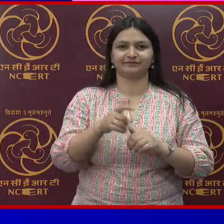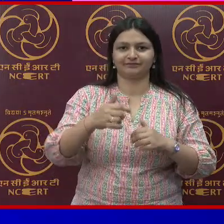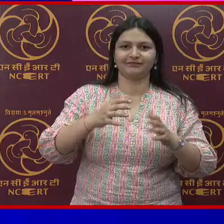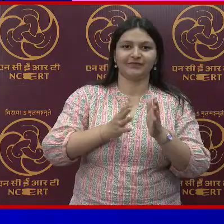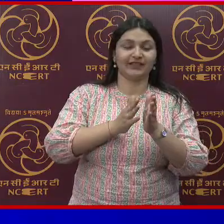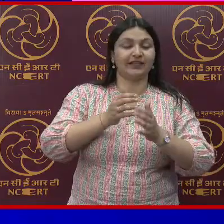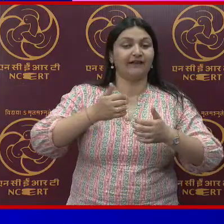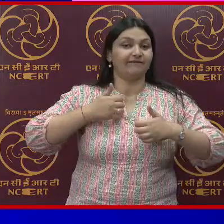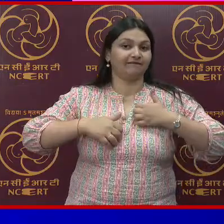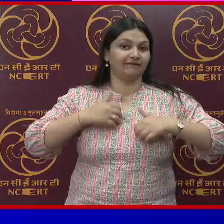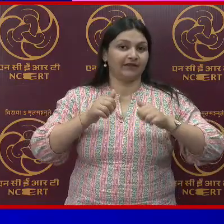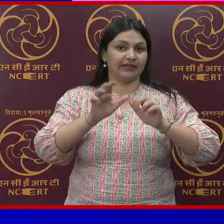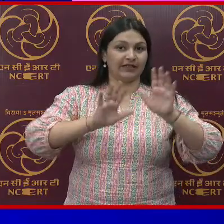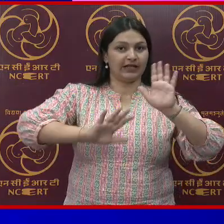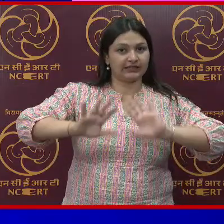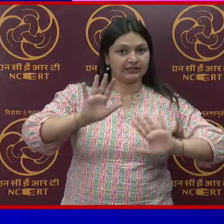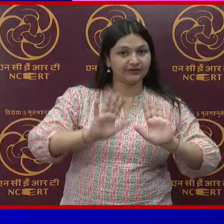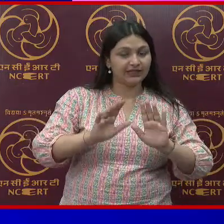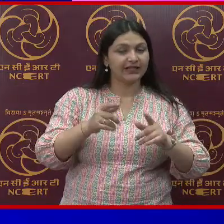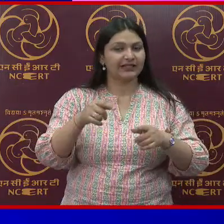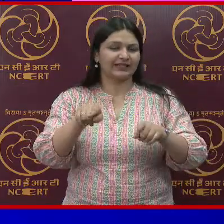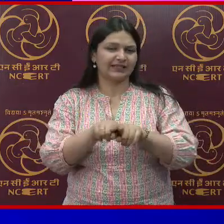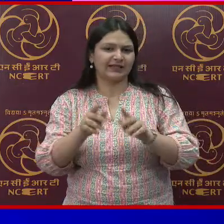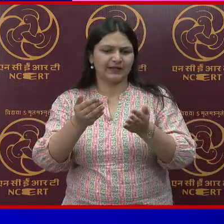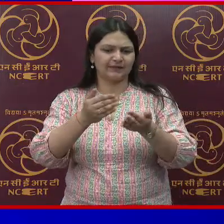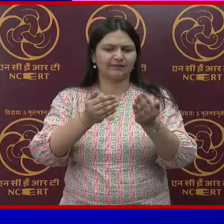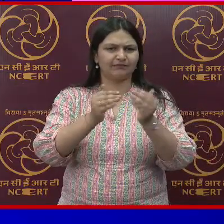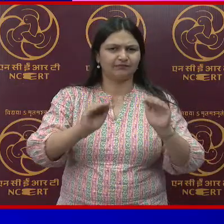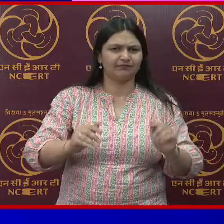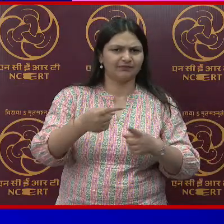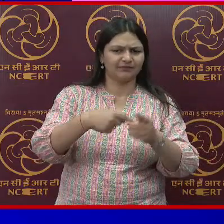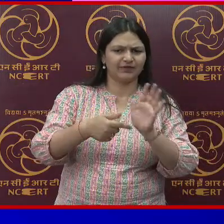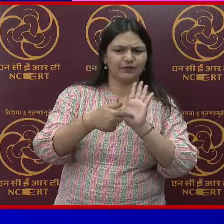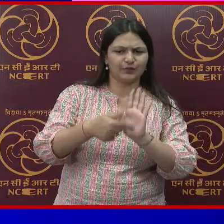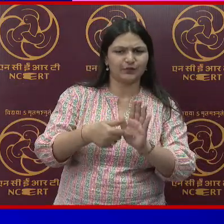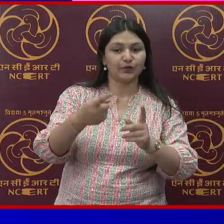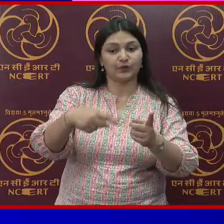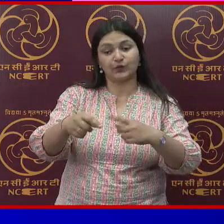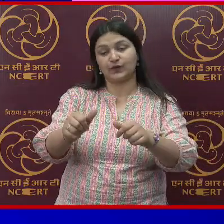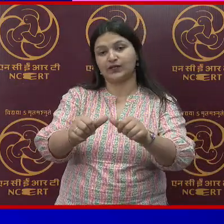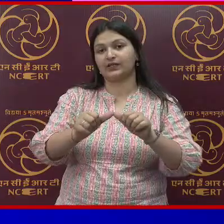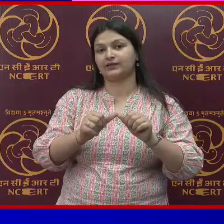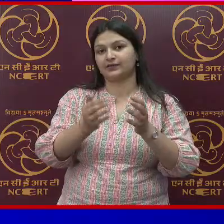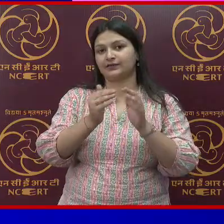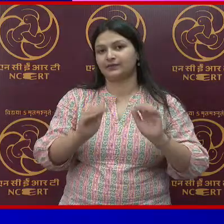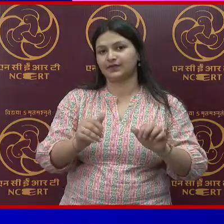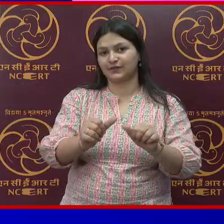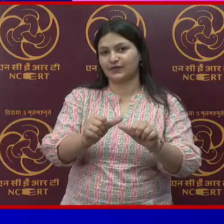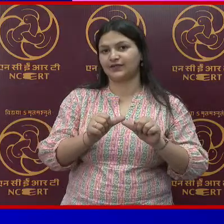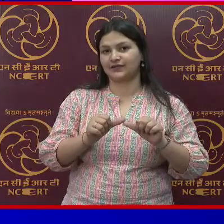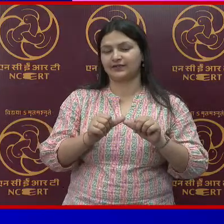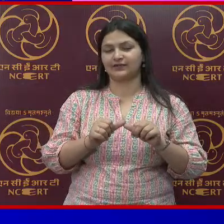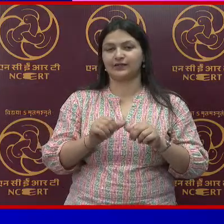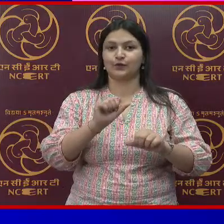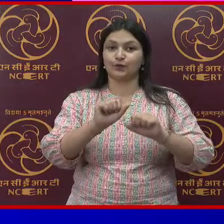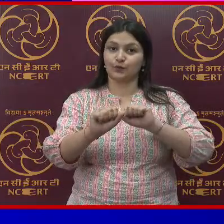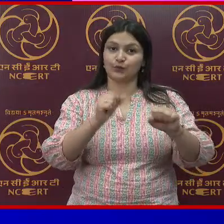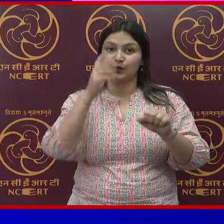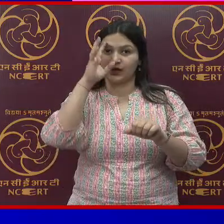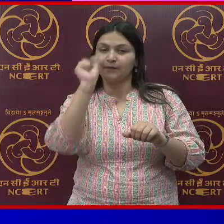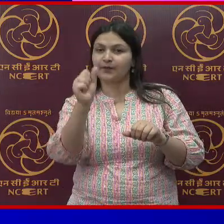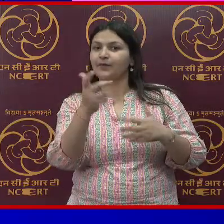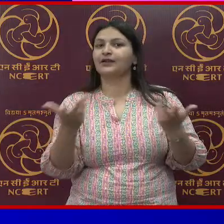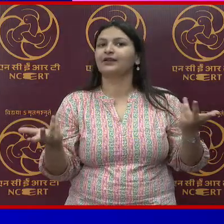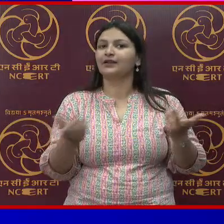fun activity that you can show to your children, and each one will give you the answers according to his or her own memory,